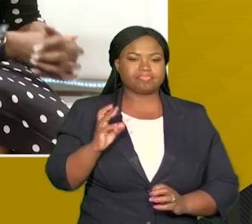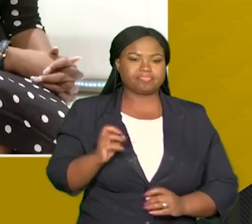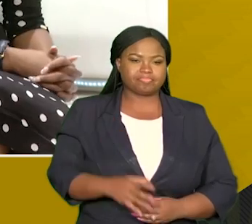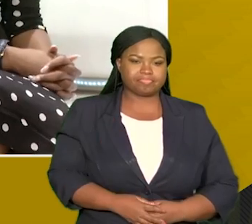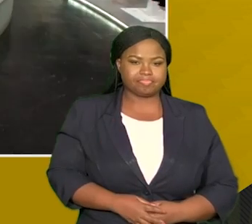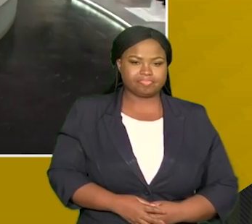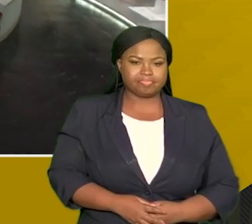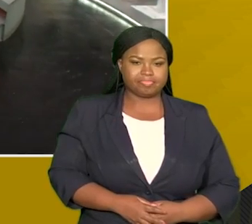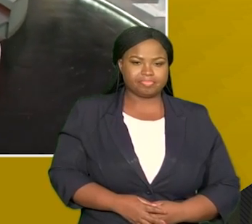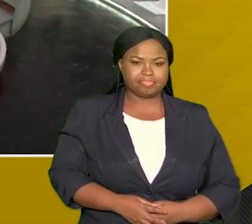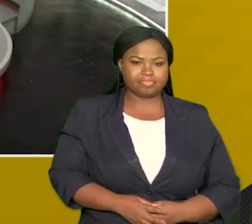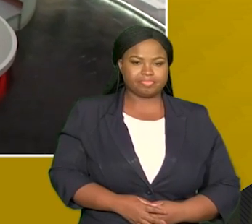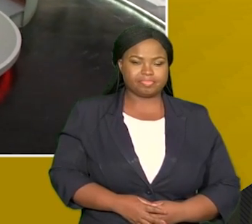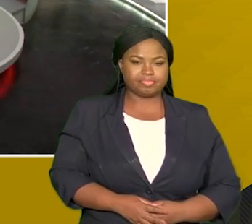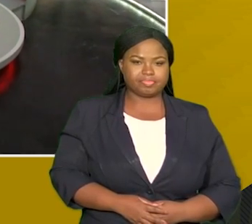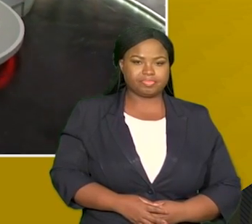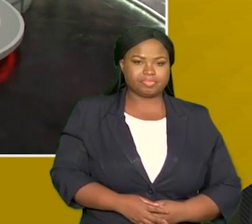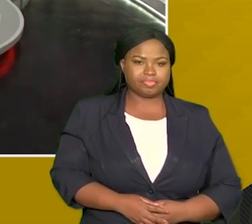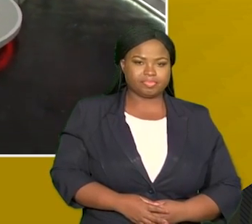break.